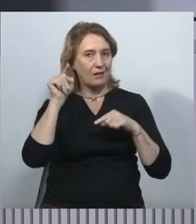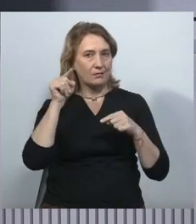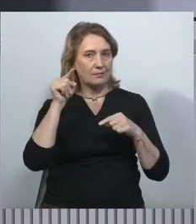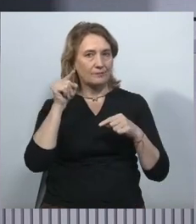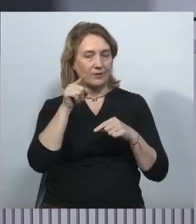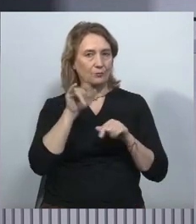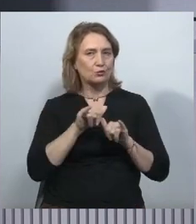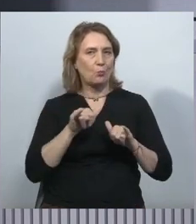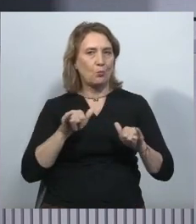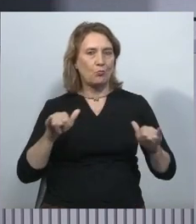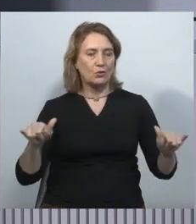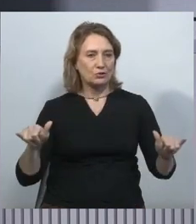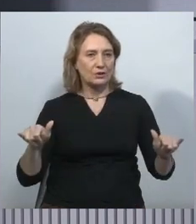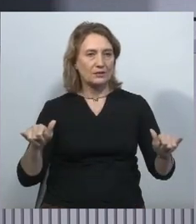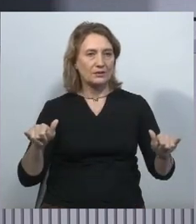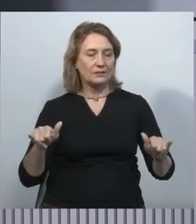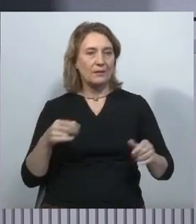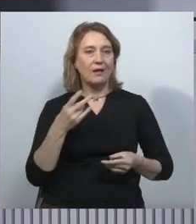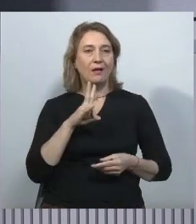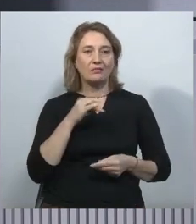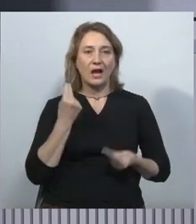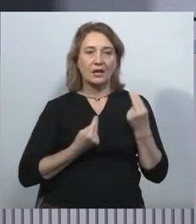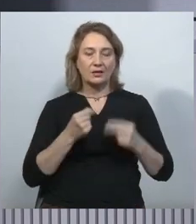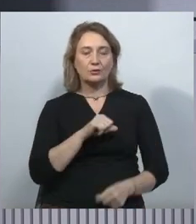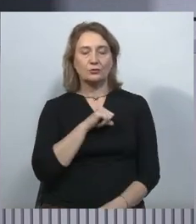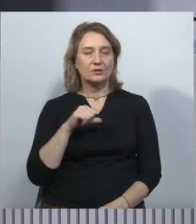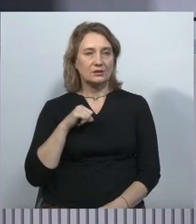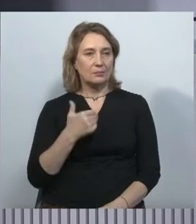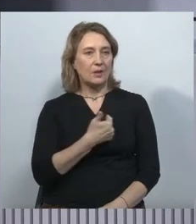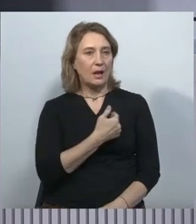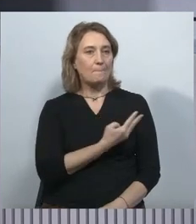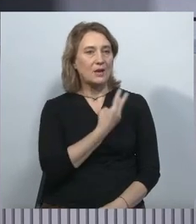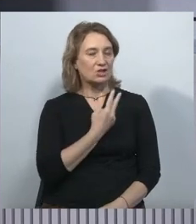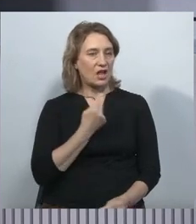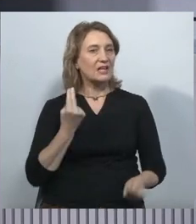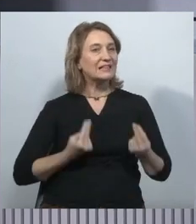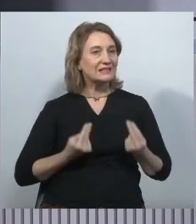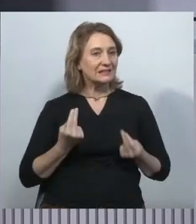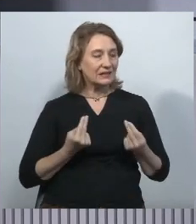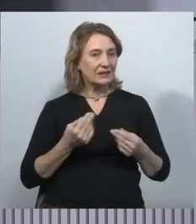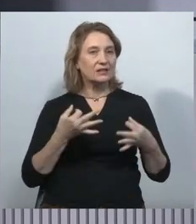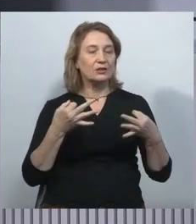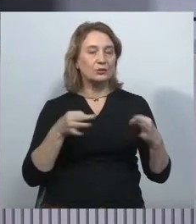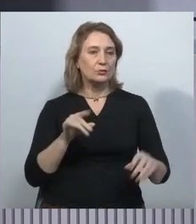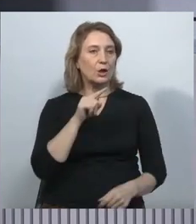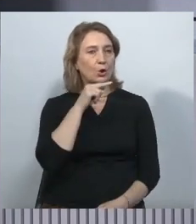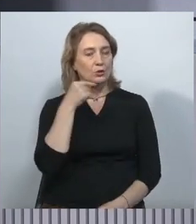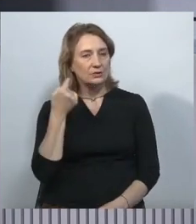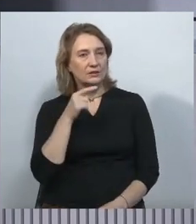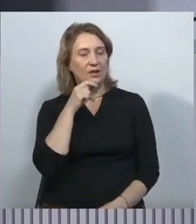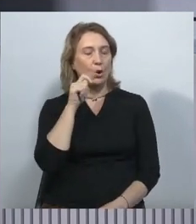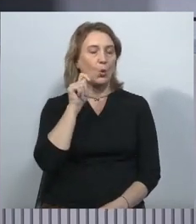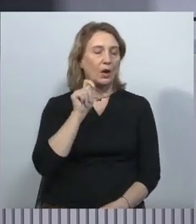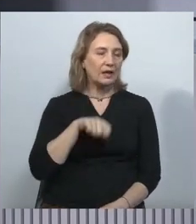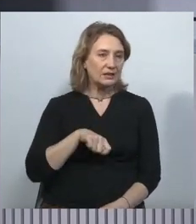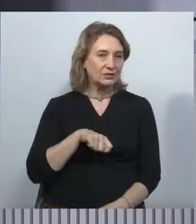better, and then we can share the link to the game so that you could play it if you want. It's available both